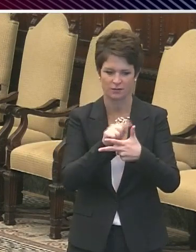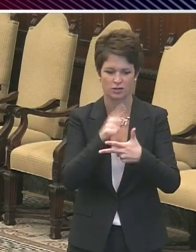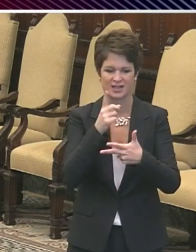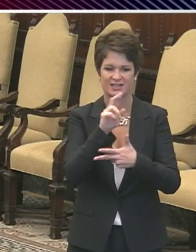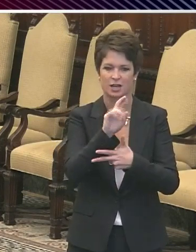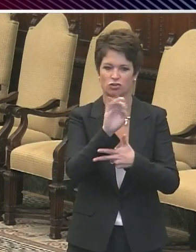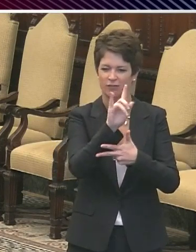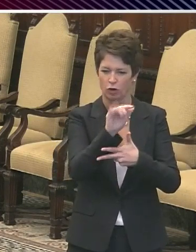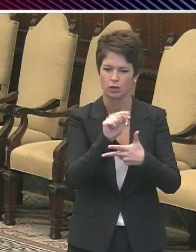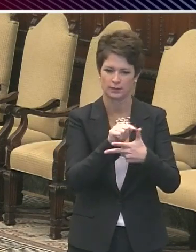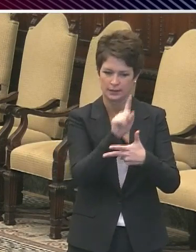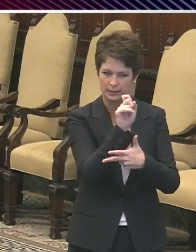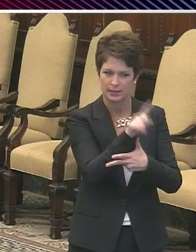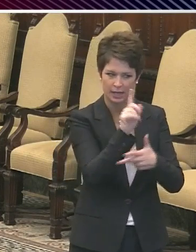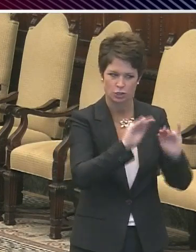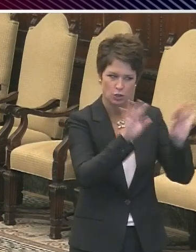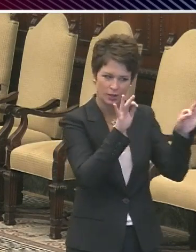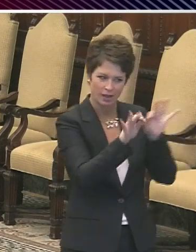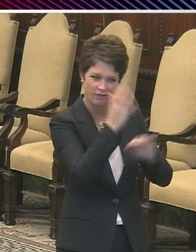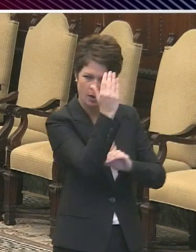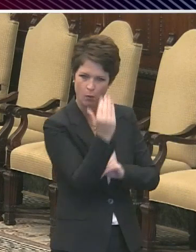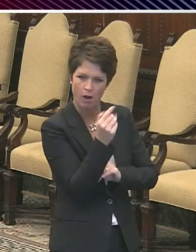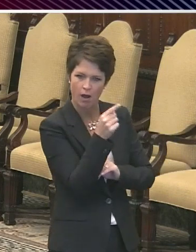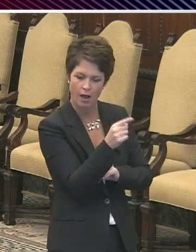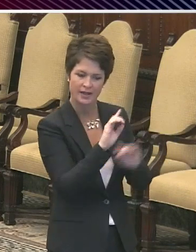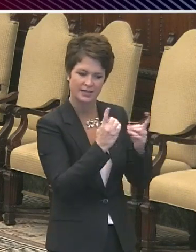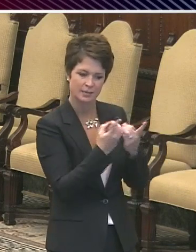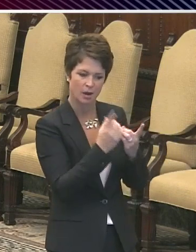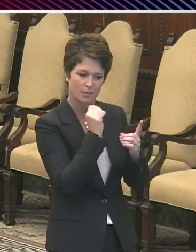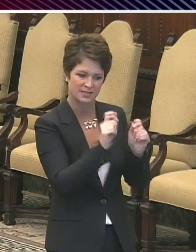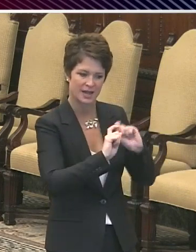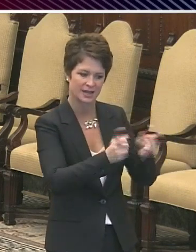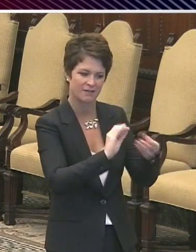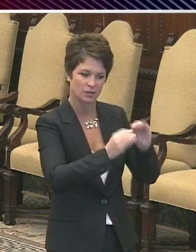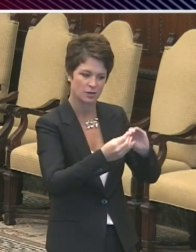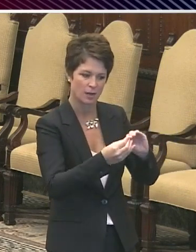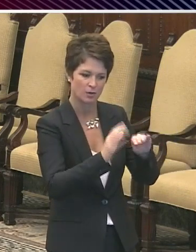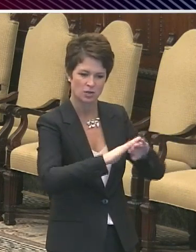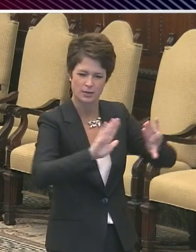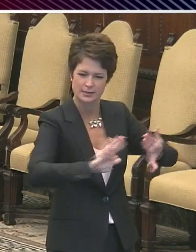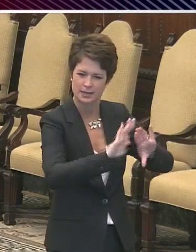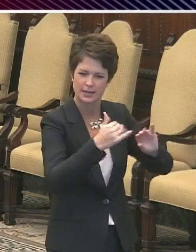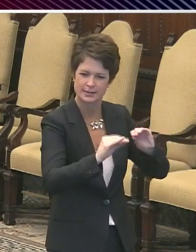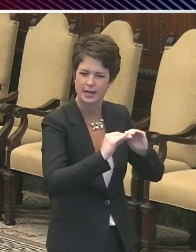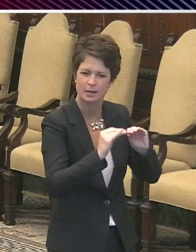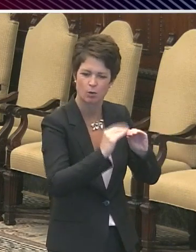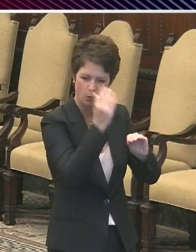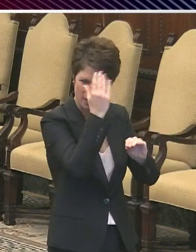for Dr. Farley. Can you clarify why the department's not releasing numbers on Sundays anymore?